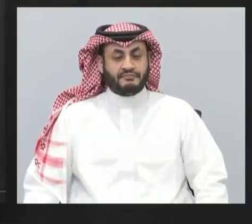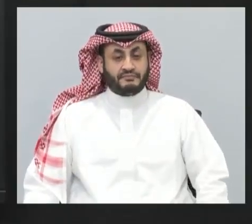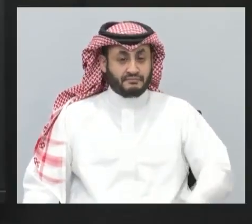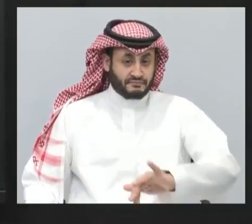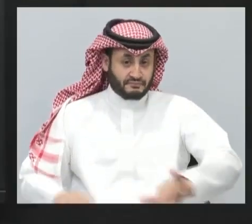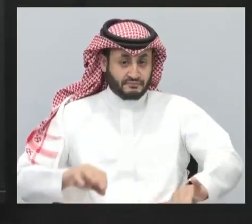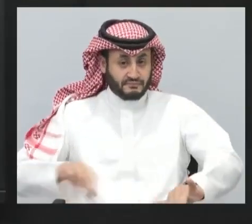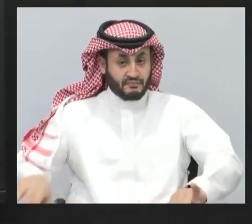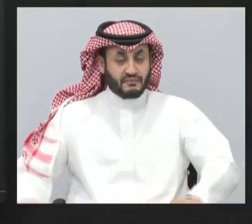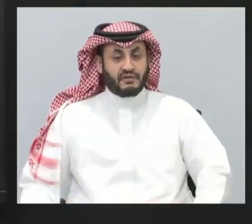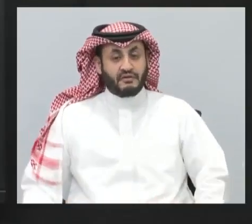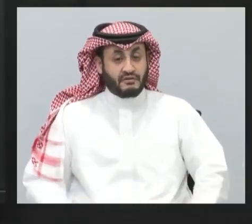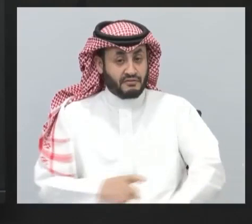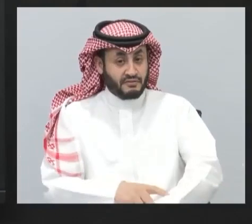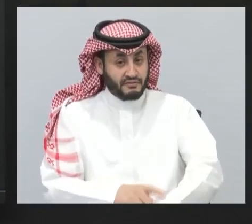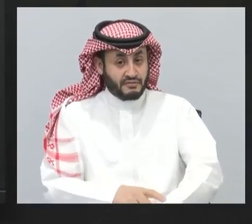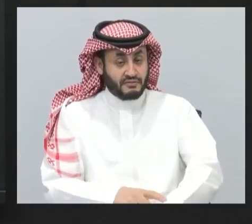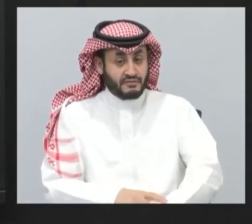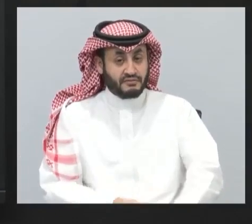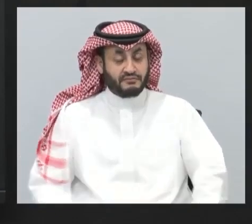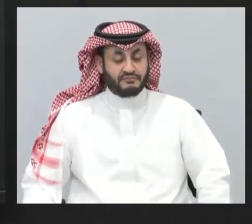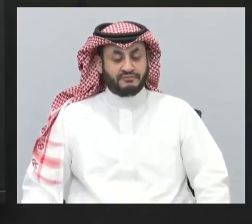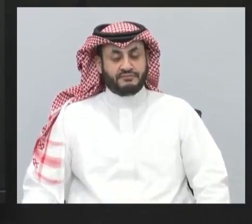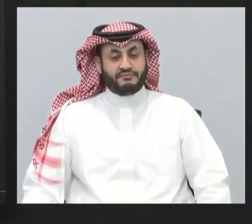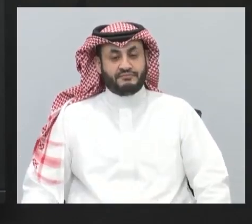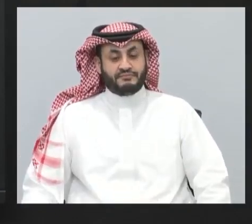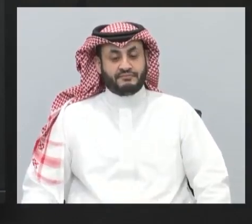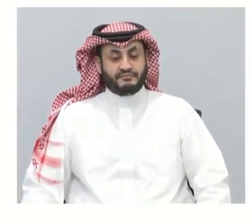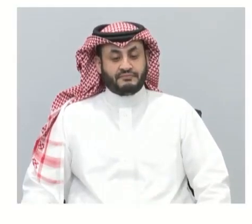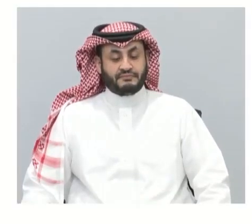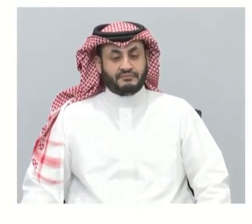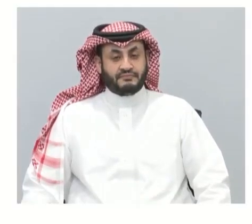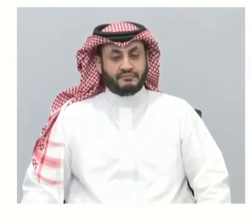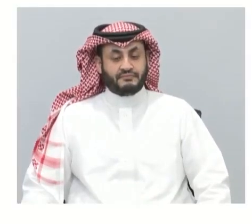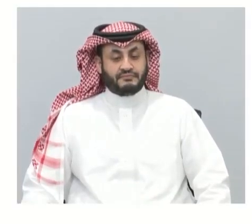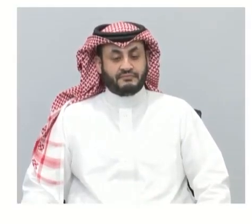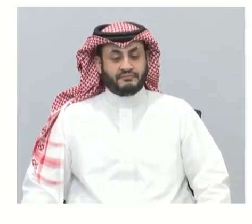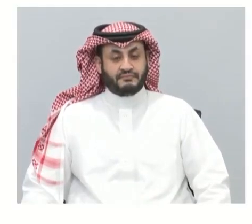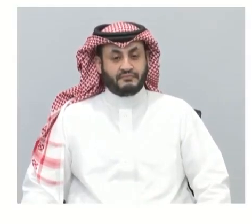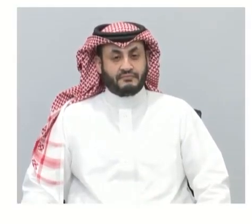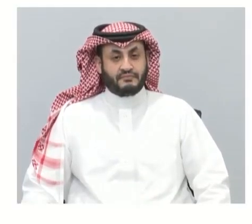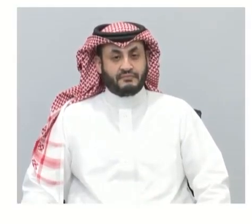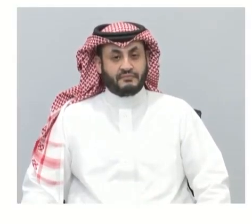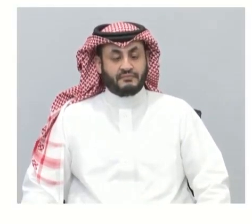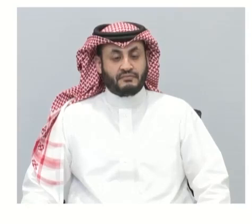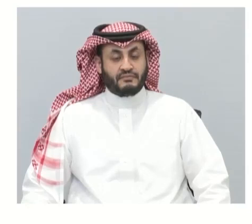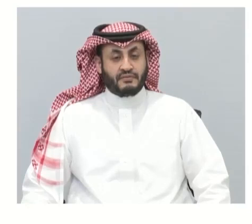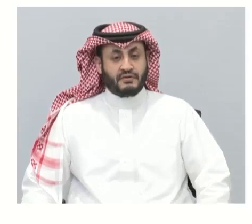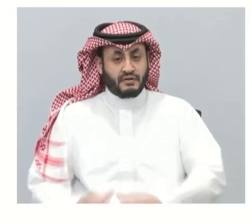for the simple? How long for the progressive? Now let's check your workbooks on page